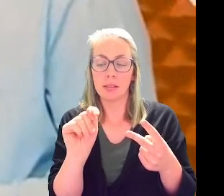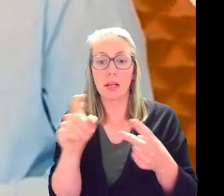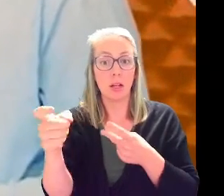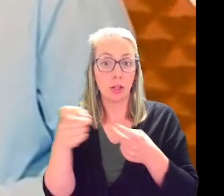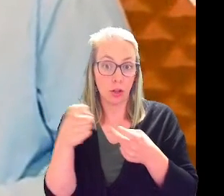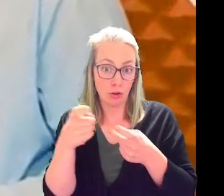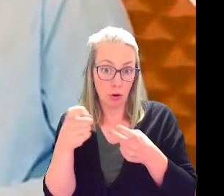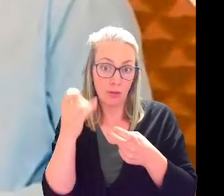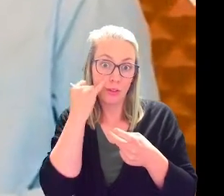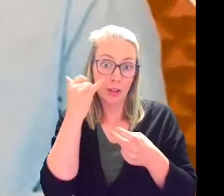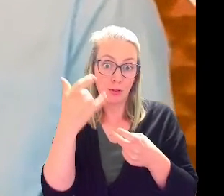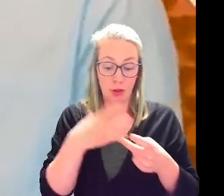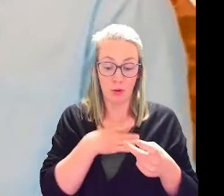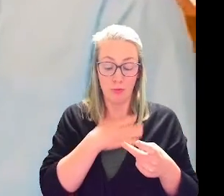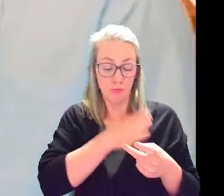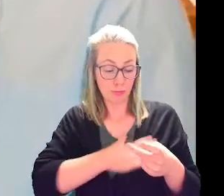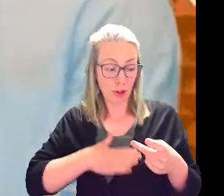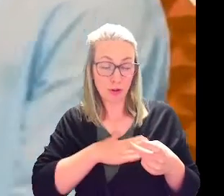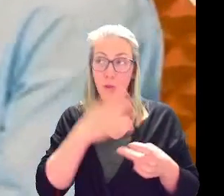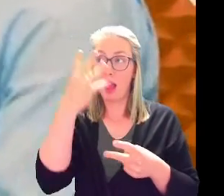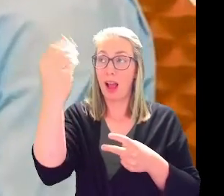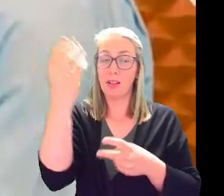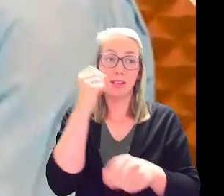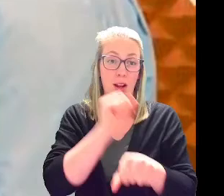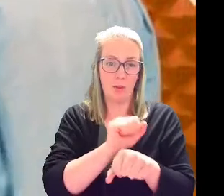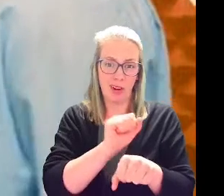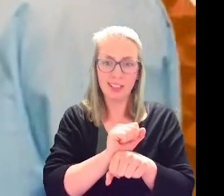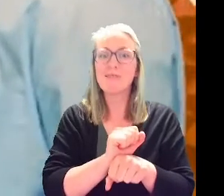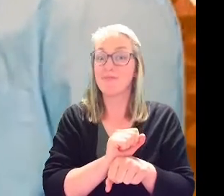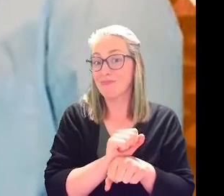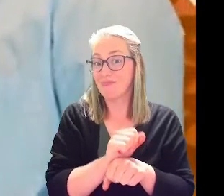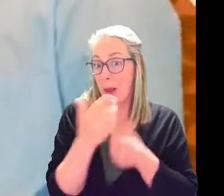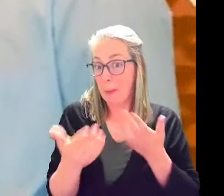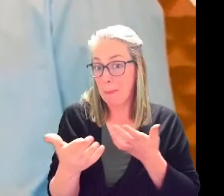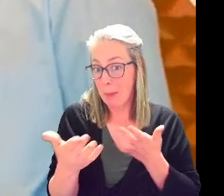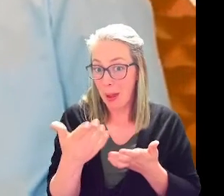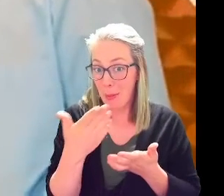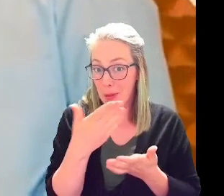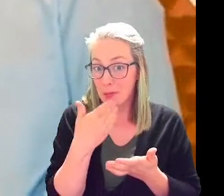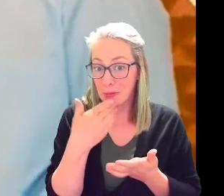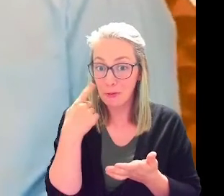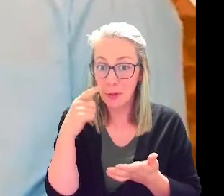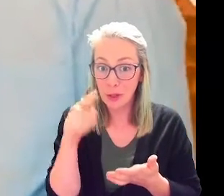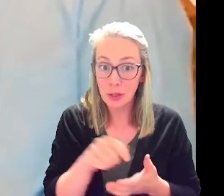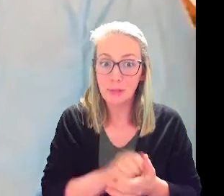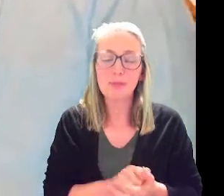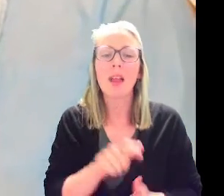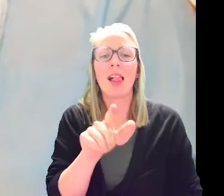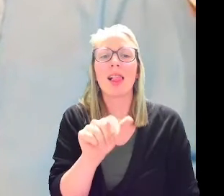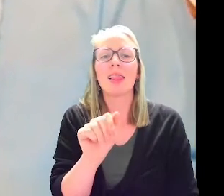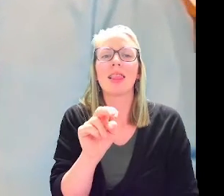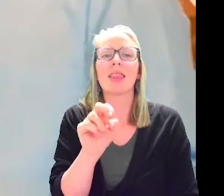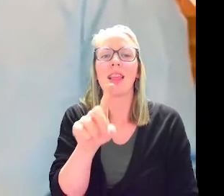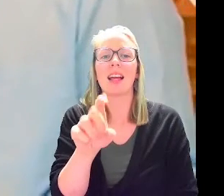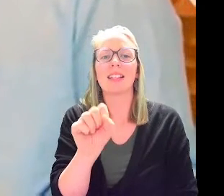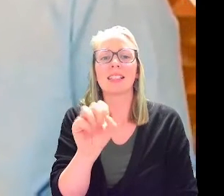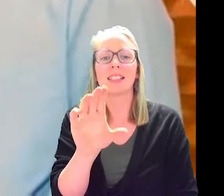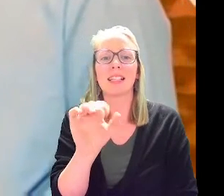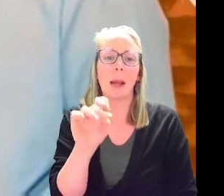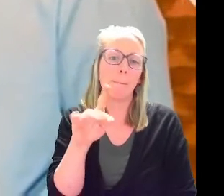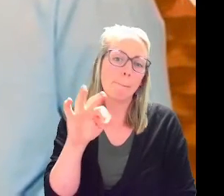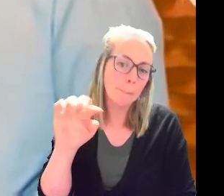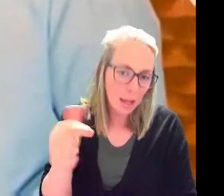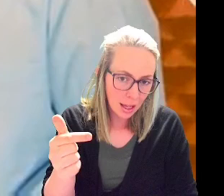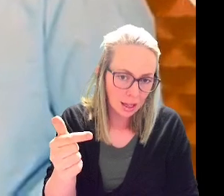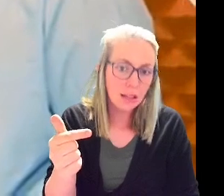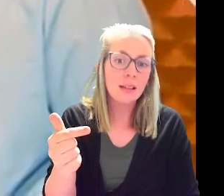again, if you like outside work, that could be right up your alley. First, landscaping. I actually had a student of mine